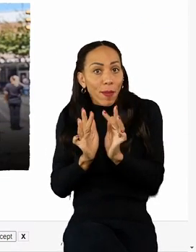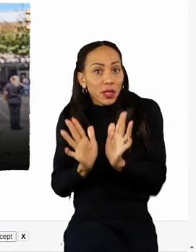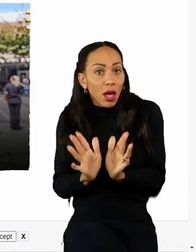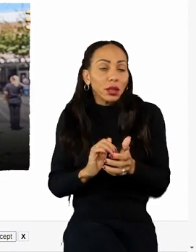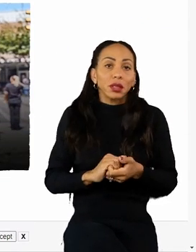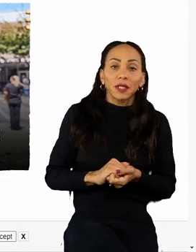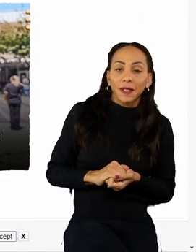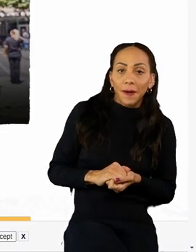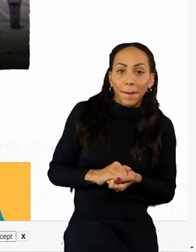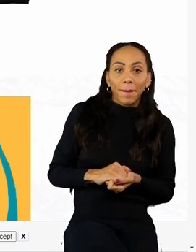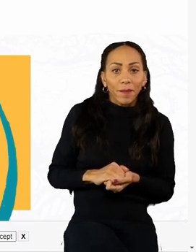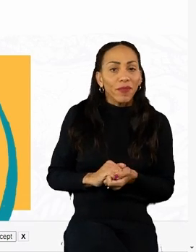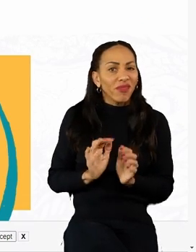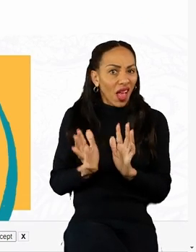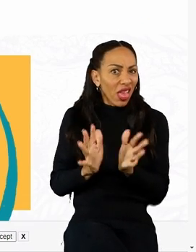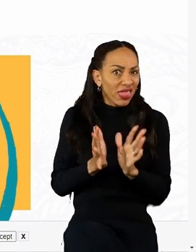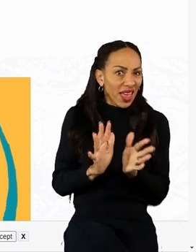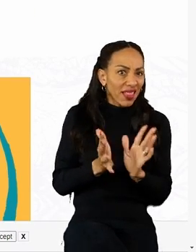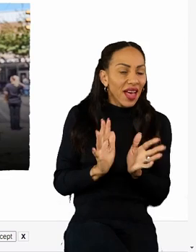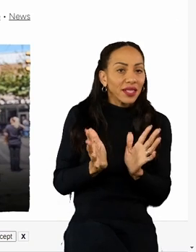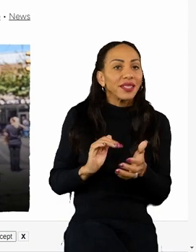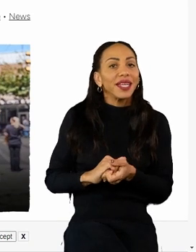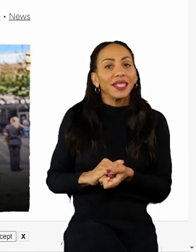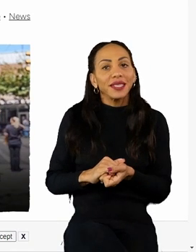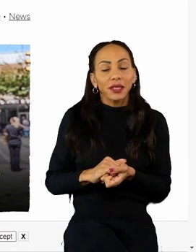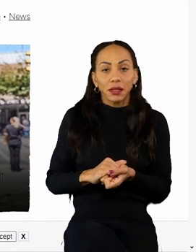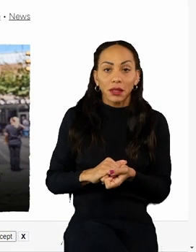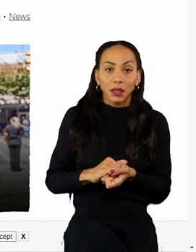it's really well used by people.